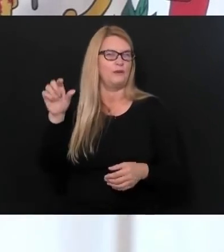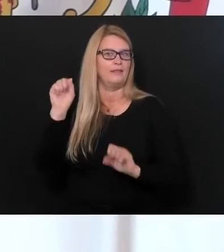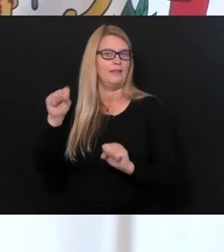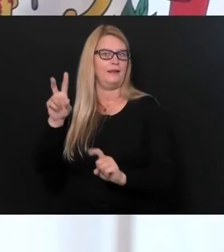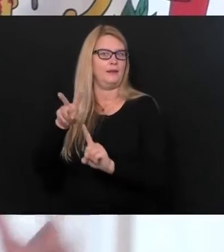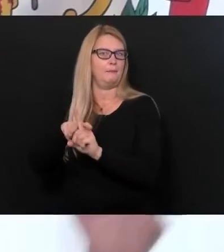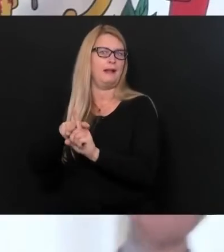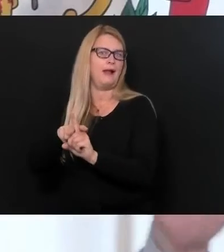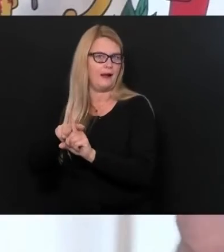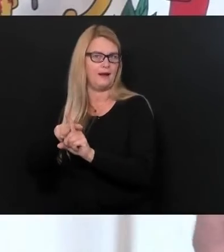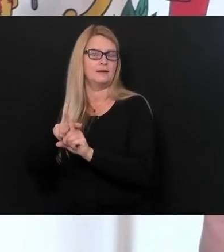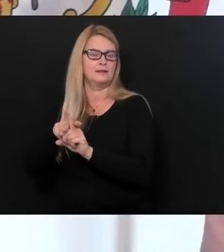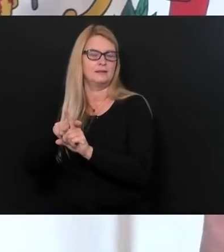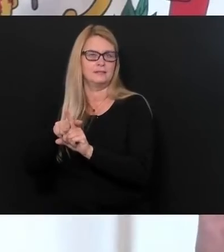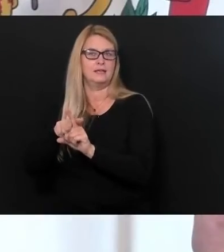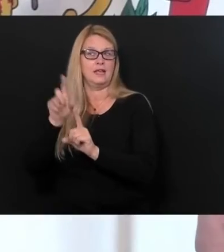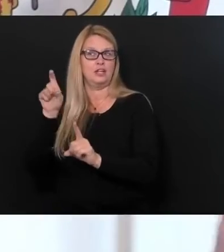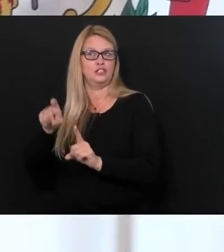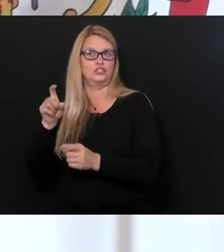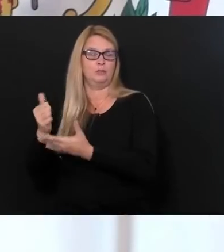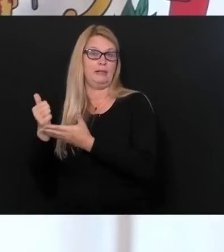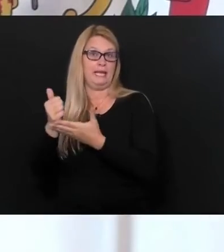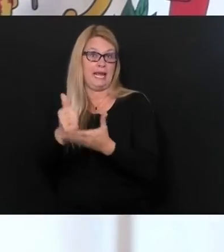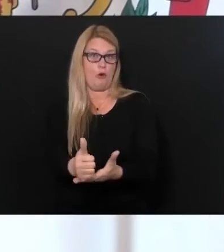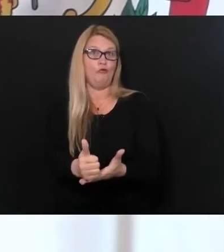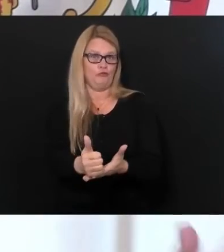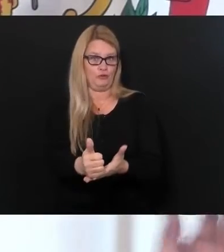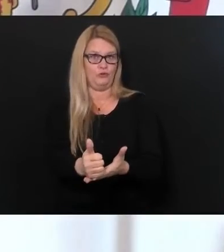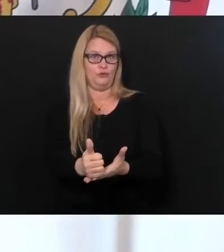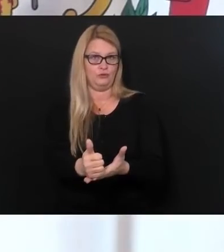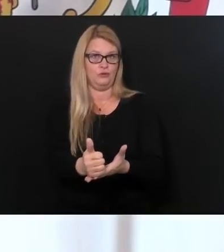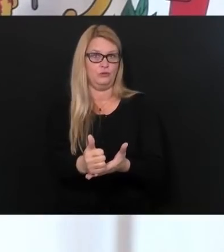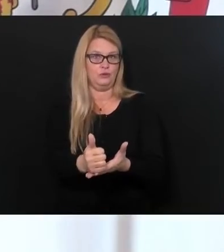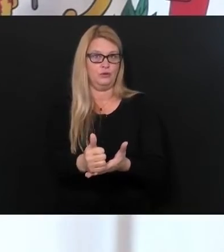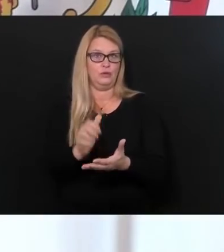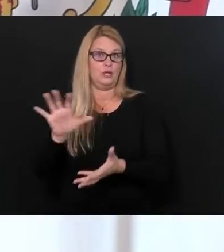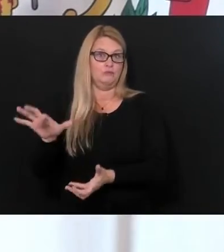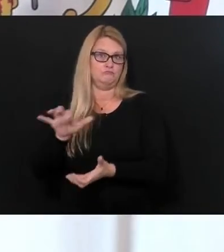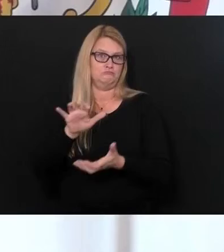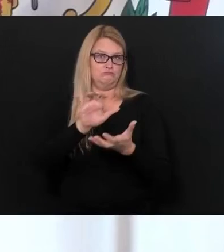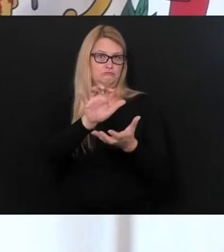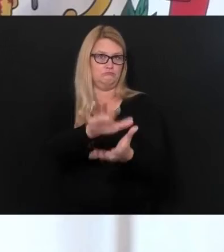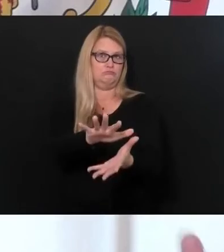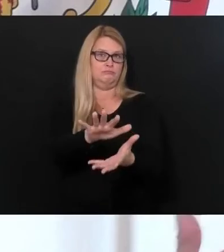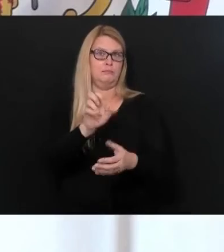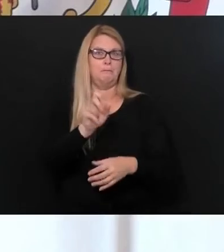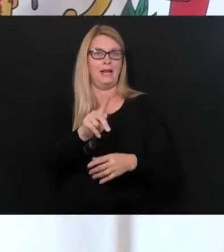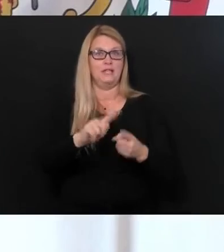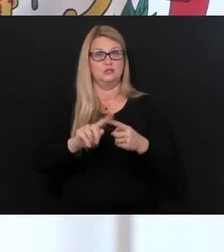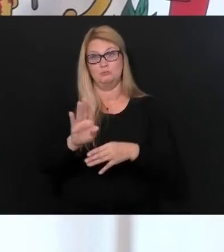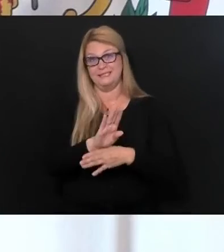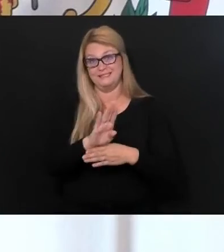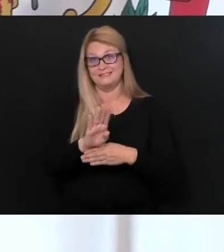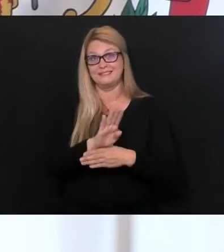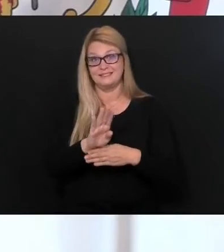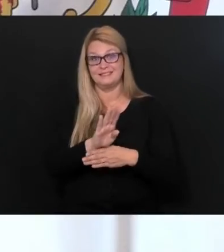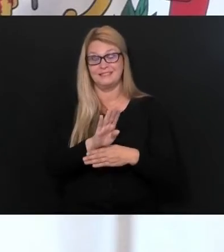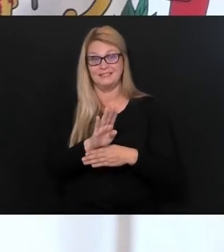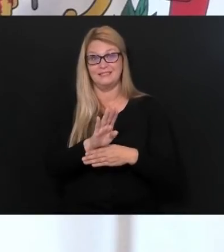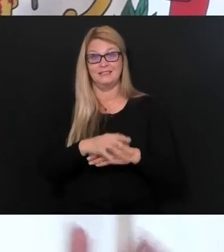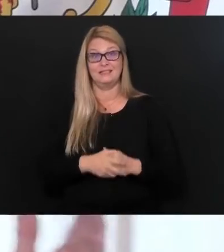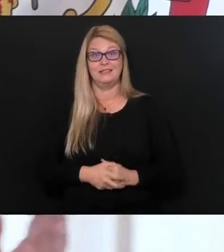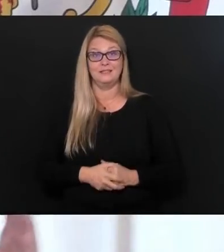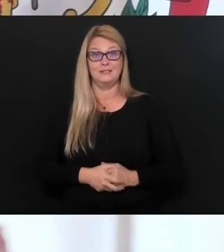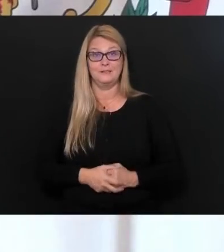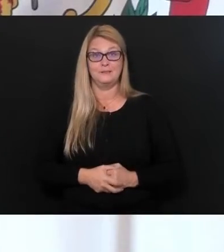apply, and this should be a significant amount of dollars that can flow back to our businesses and everything.